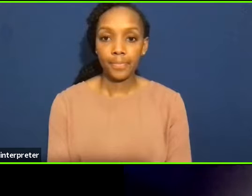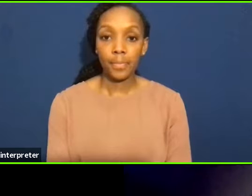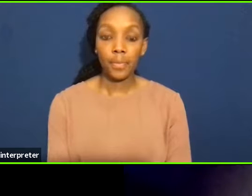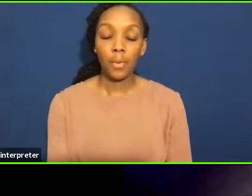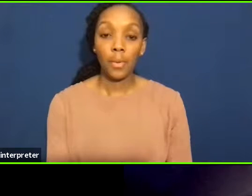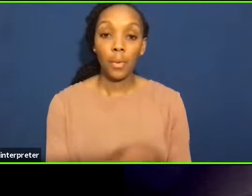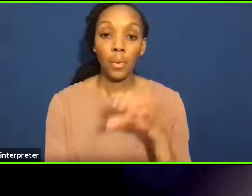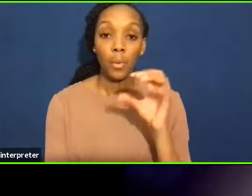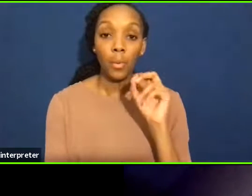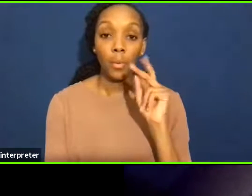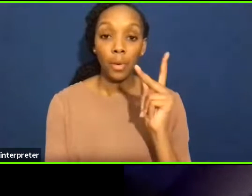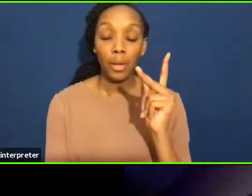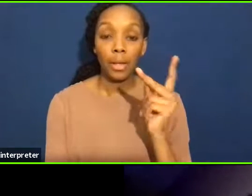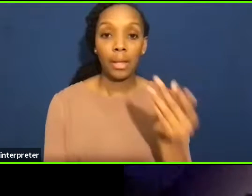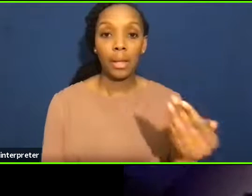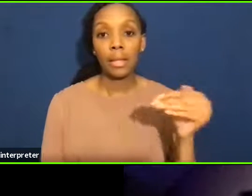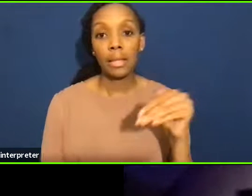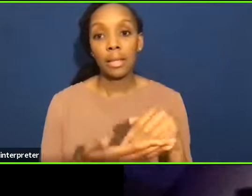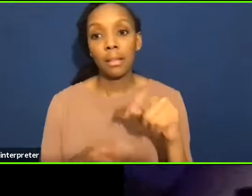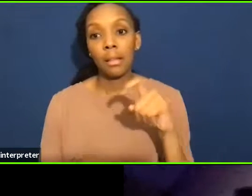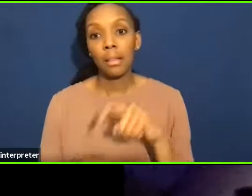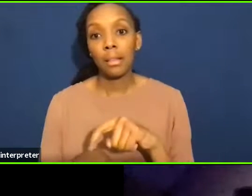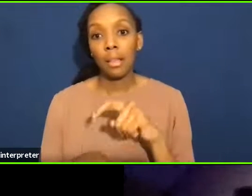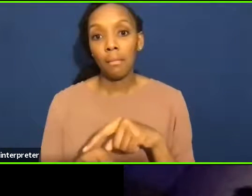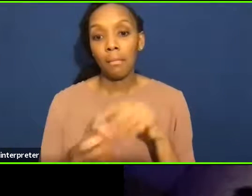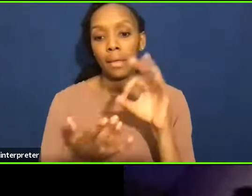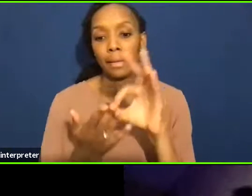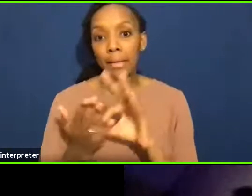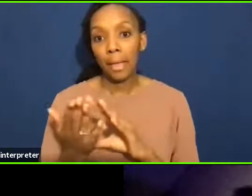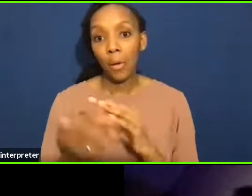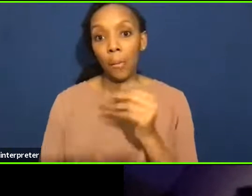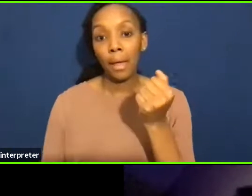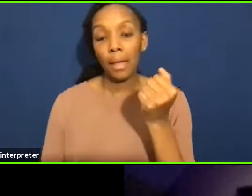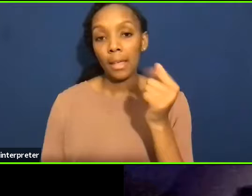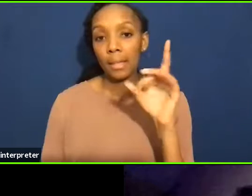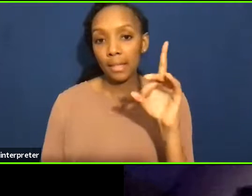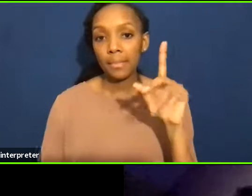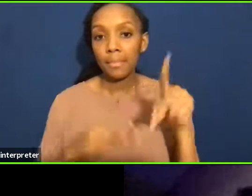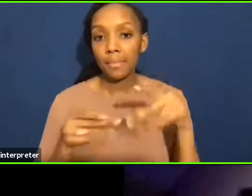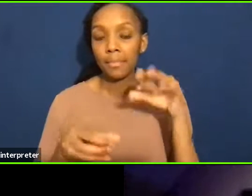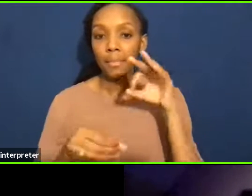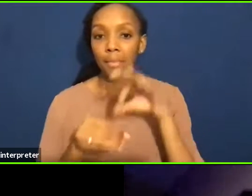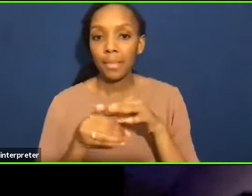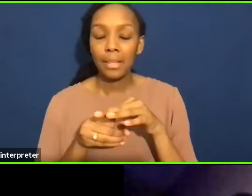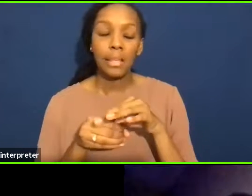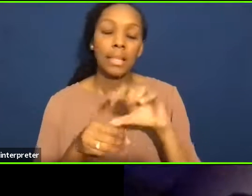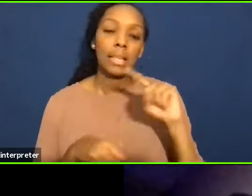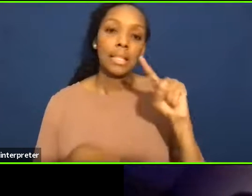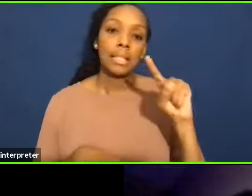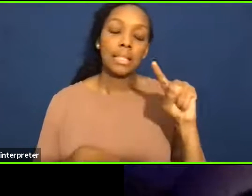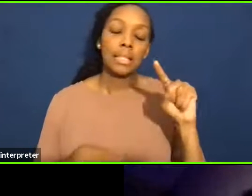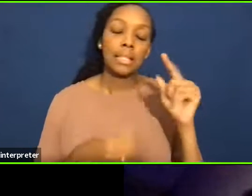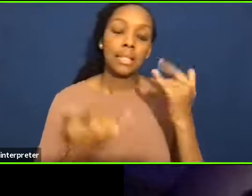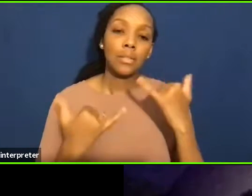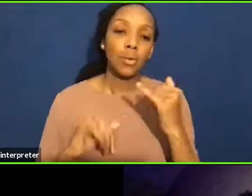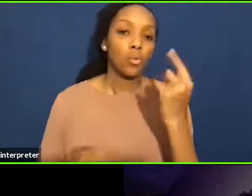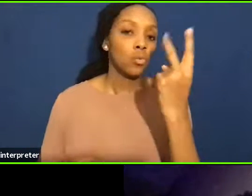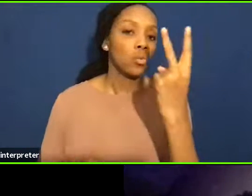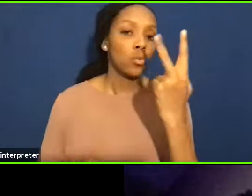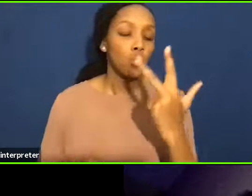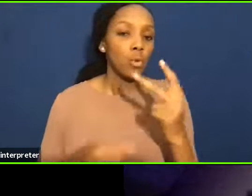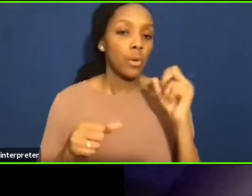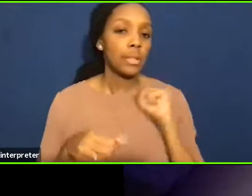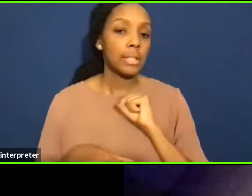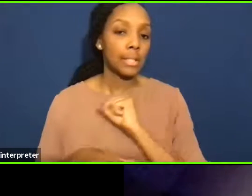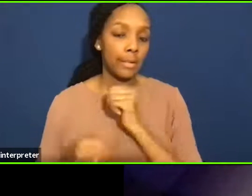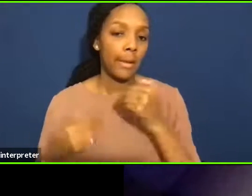Alrighty, again, with the sake of time, counting it at 18, because it still would be 2/3 of the Senate. And a